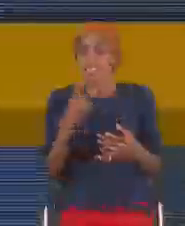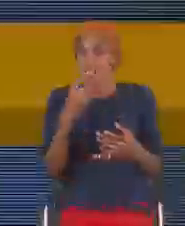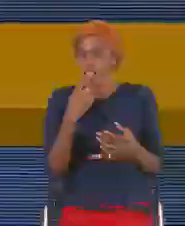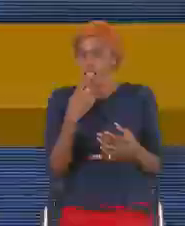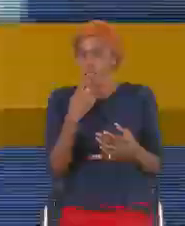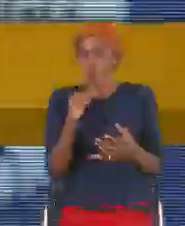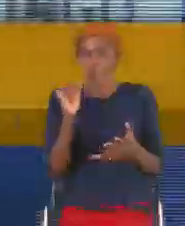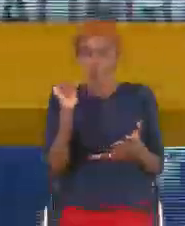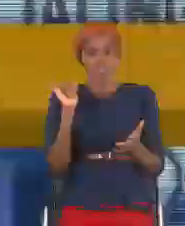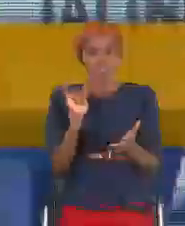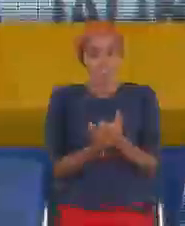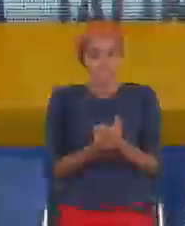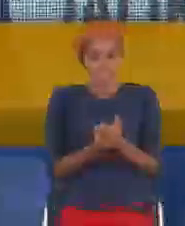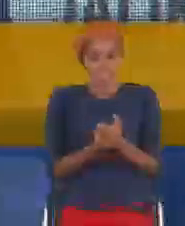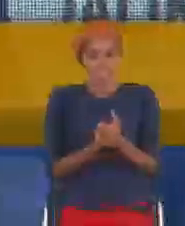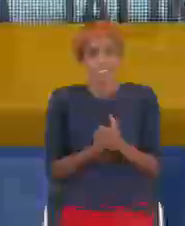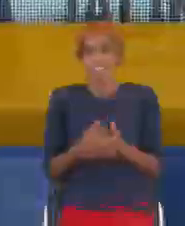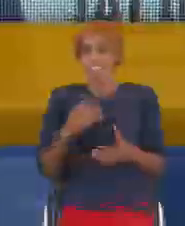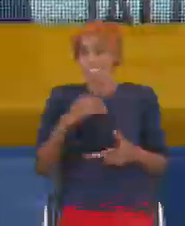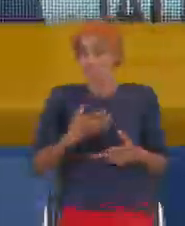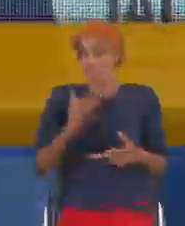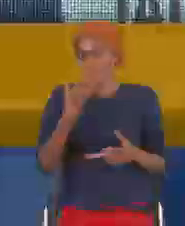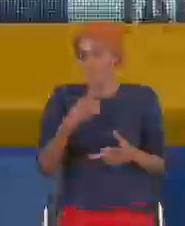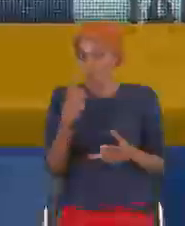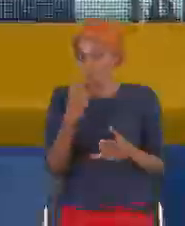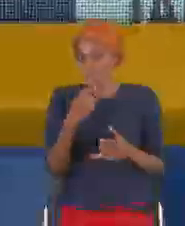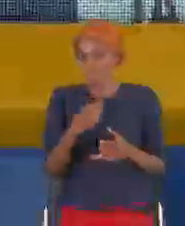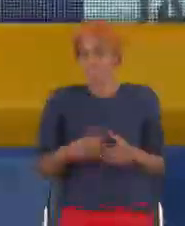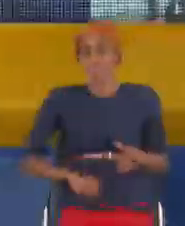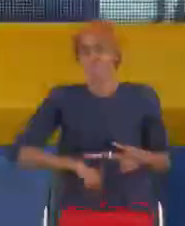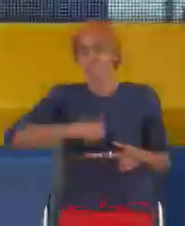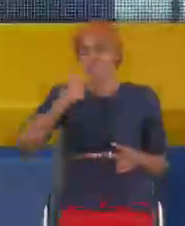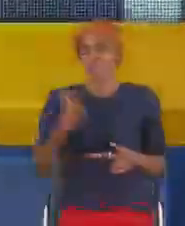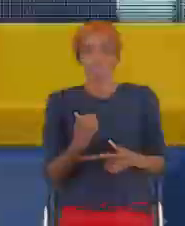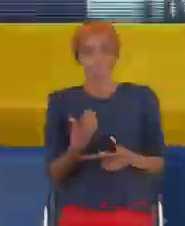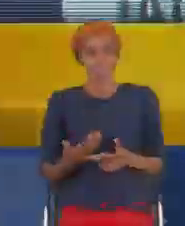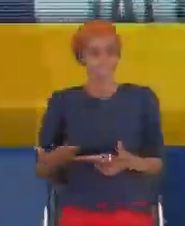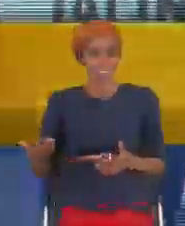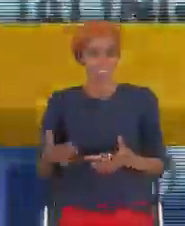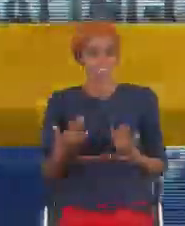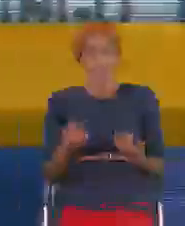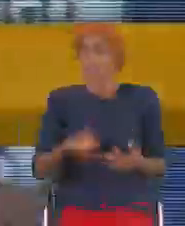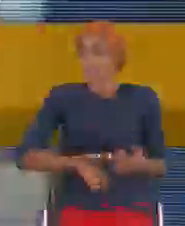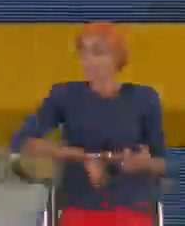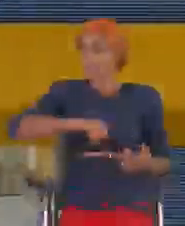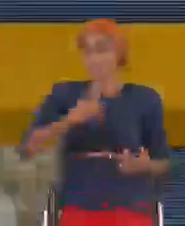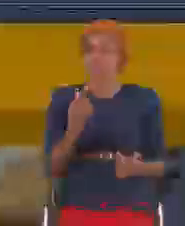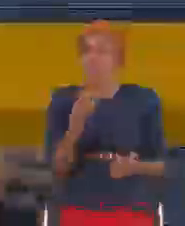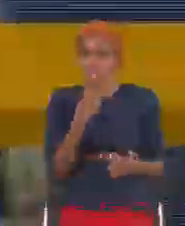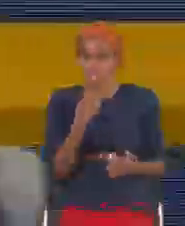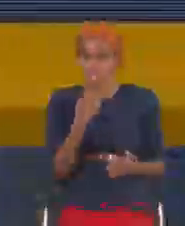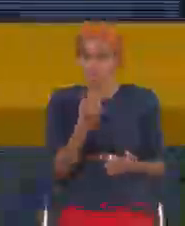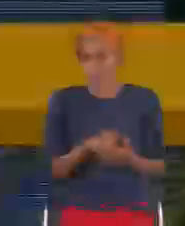that speaketh proud things. That's the problem. The proud tongue, when the tongue